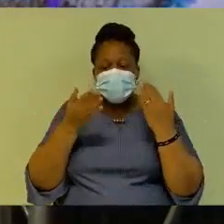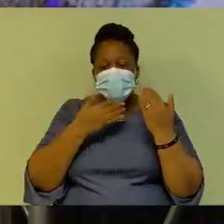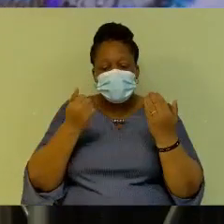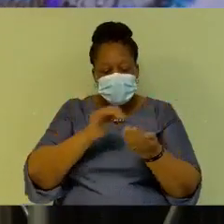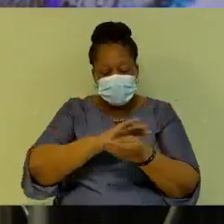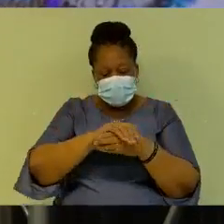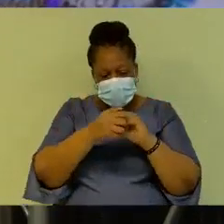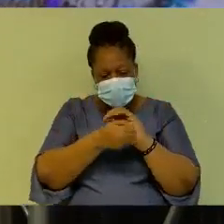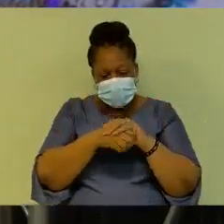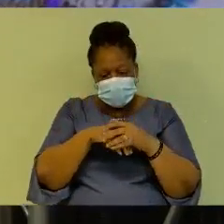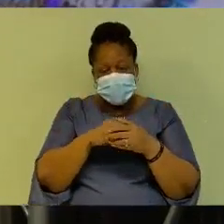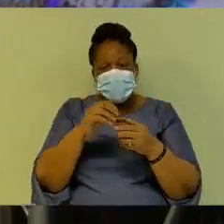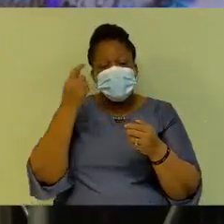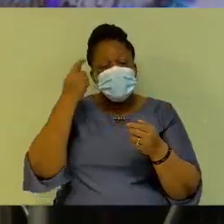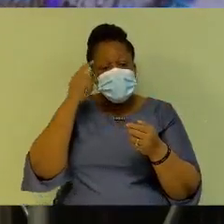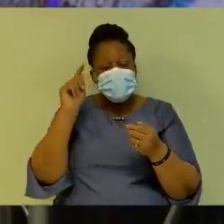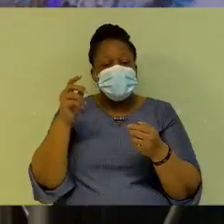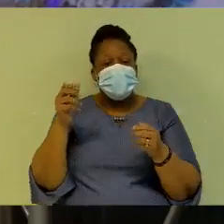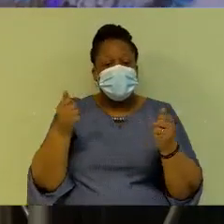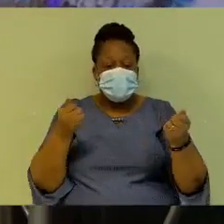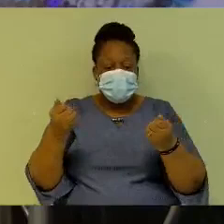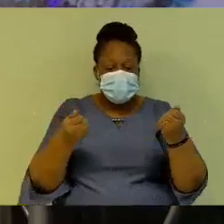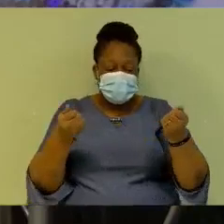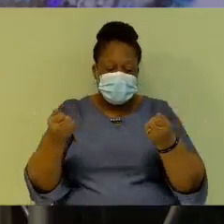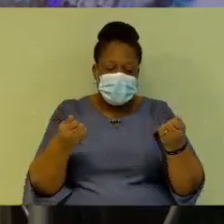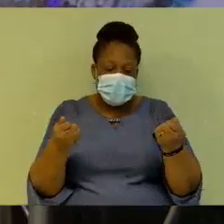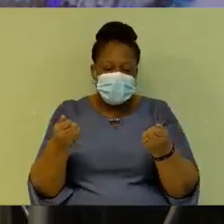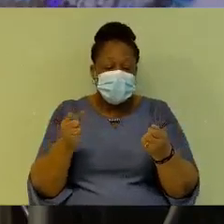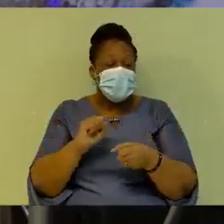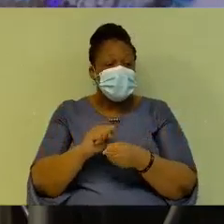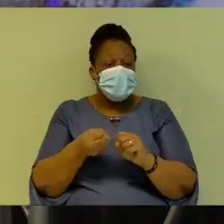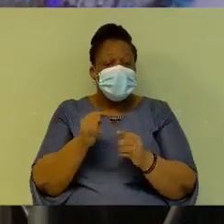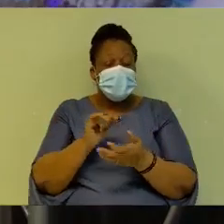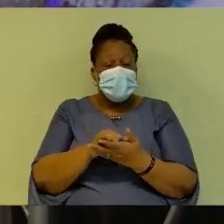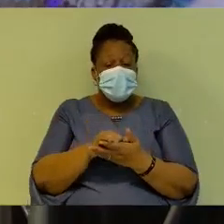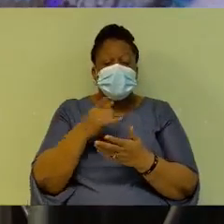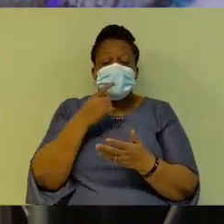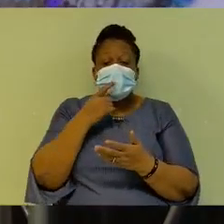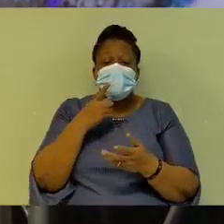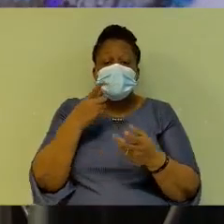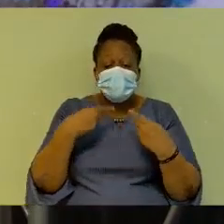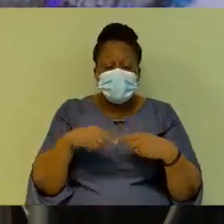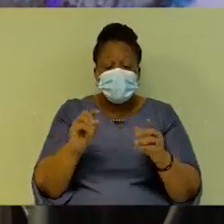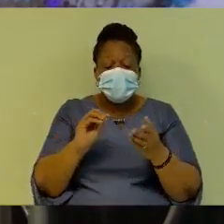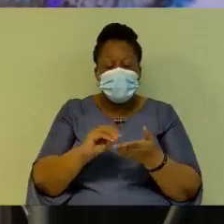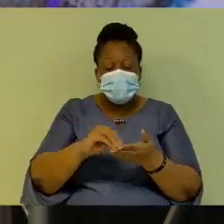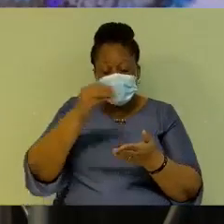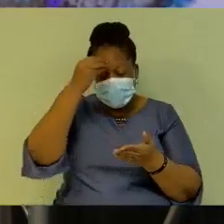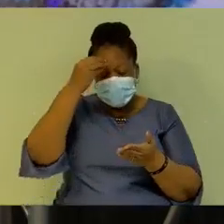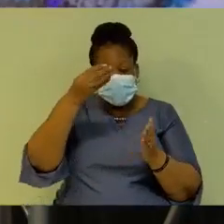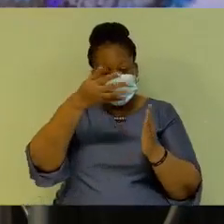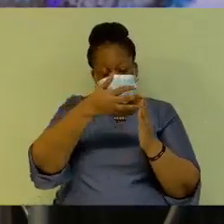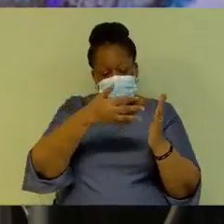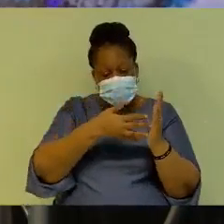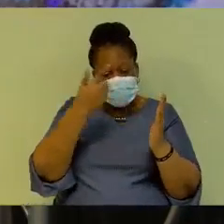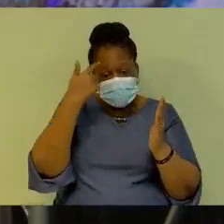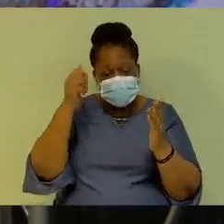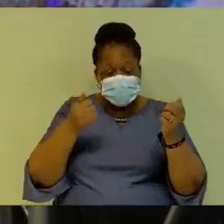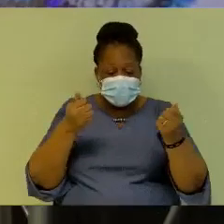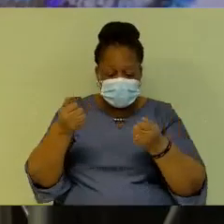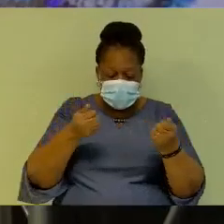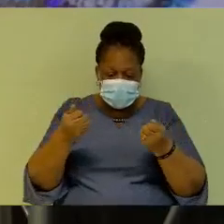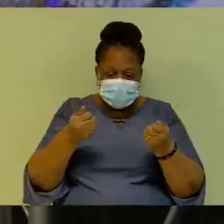required for the road tests. So we ask both students and instructors to understand the situation